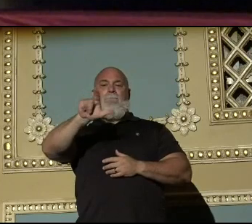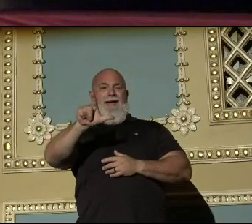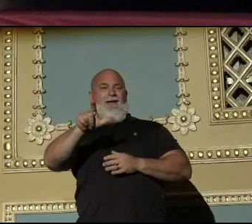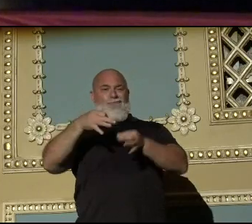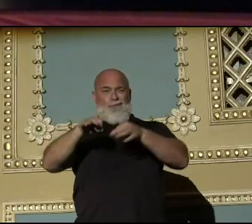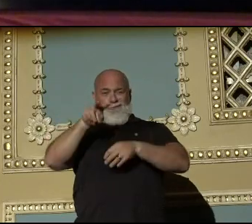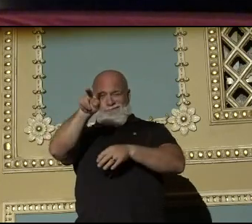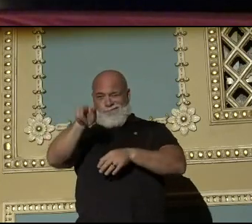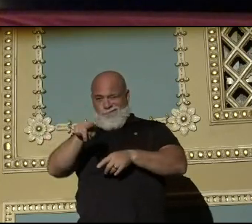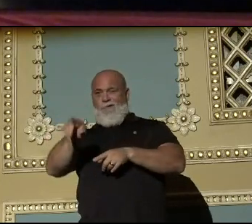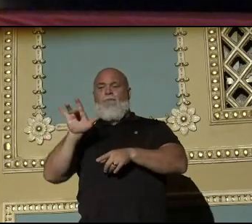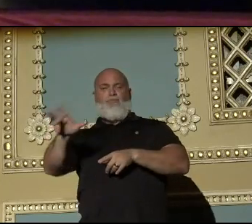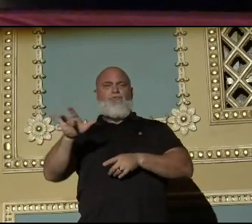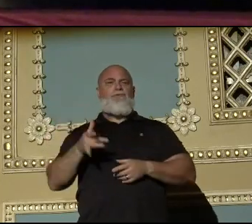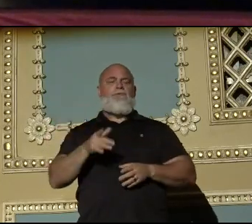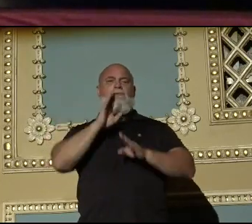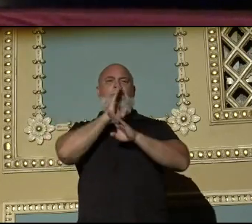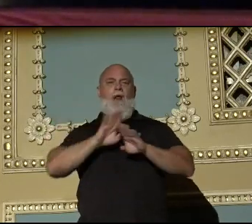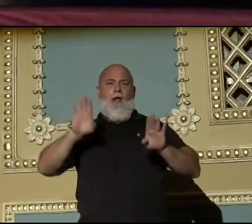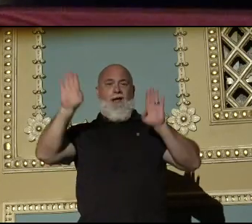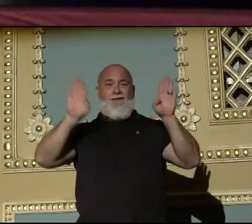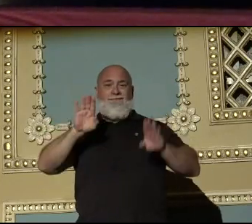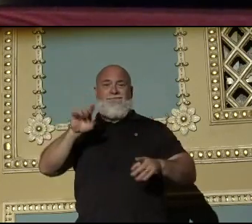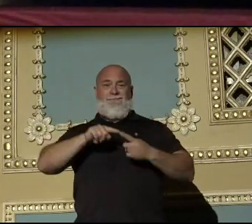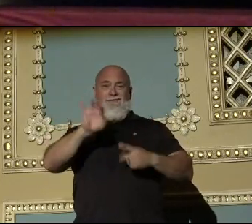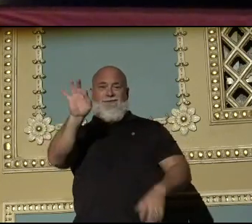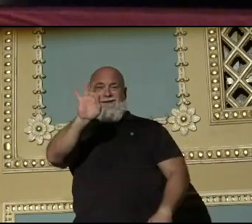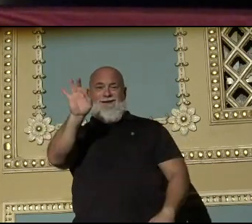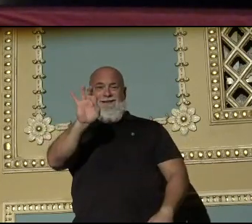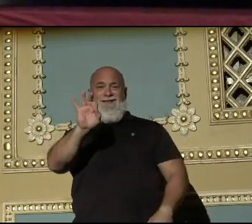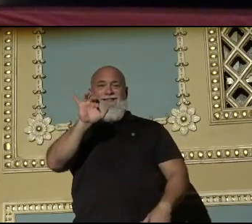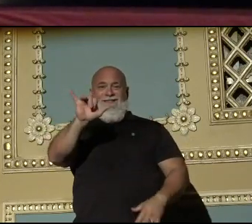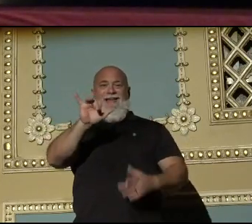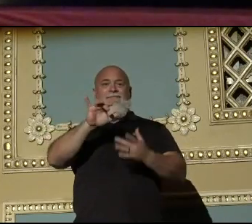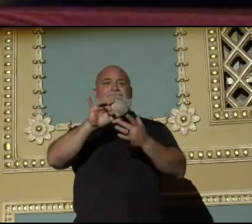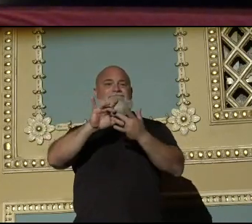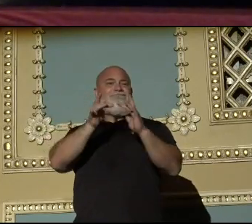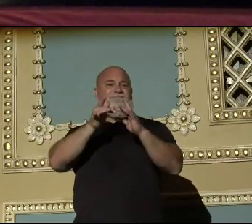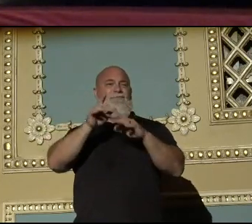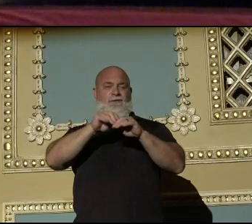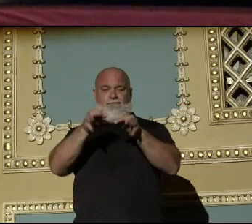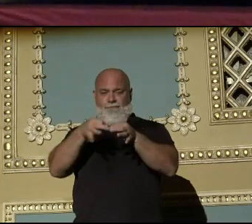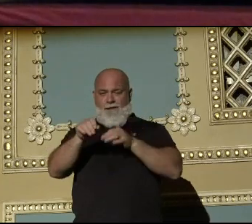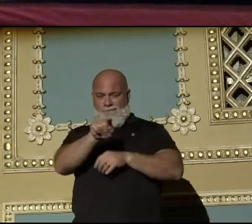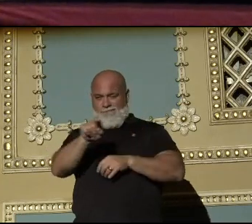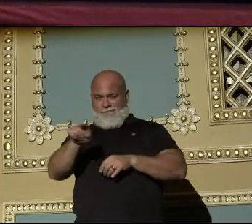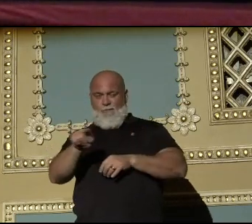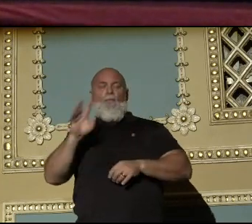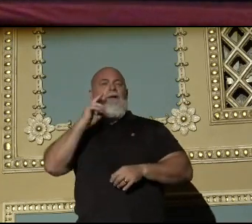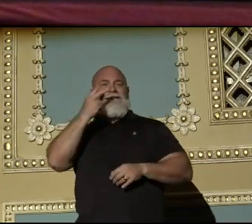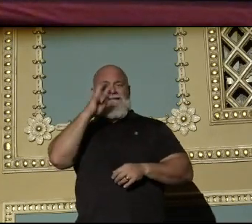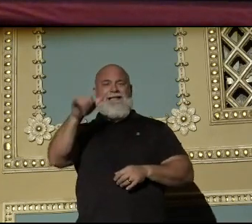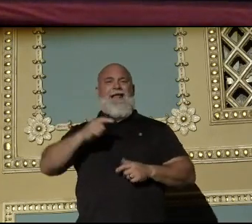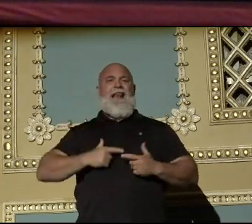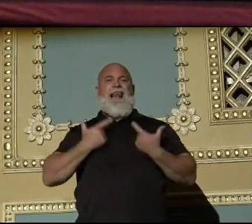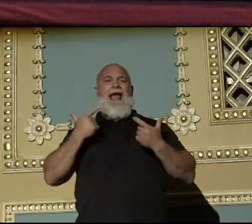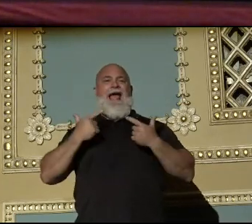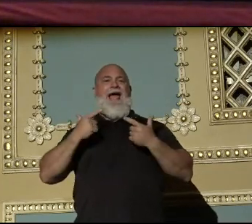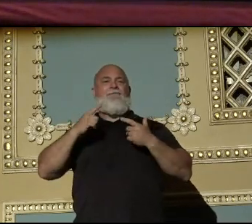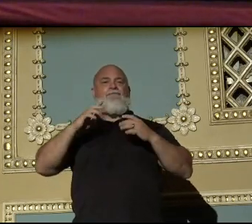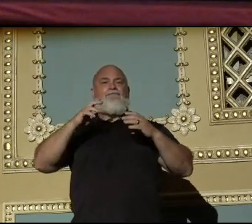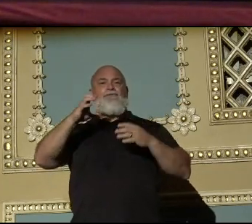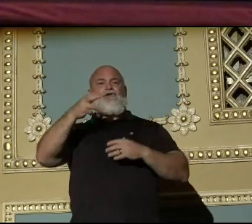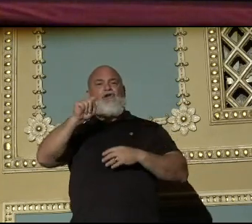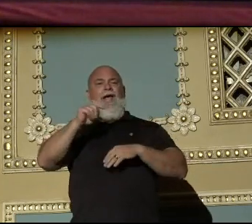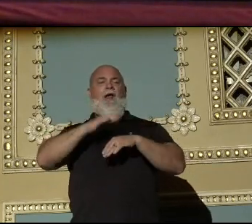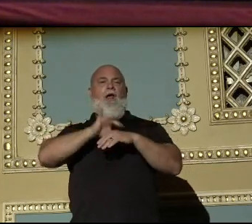description. Silent auction is going to go until 9, like I said, and again, that link will be down in the description. We have a live chat going on